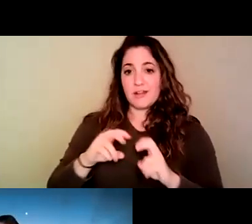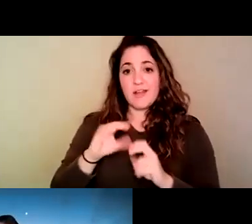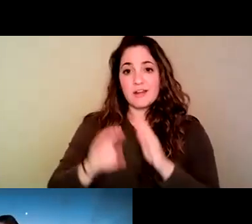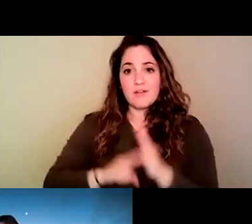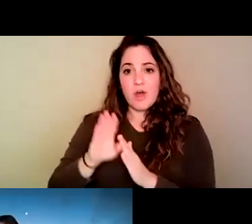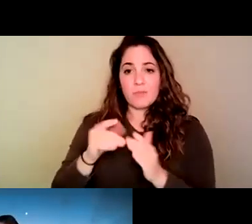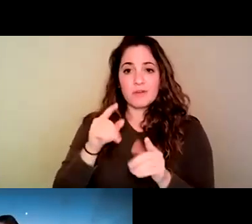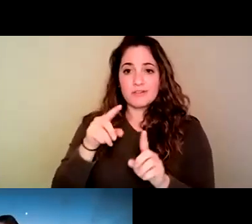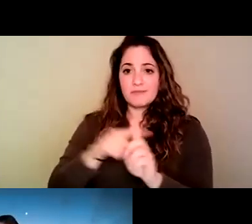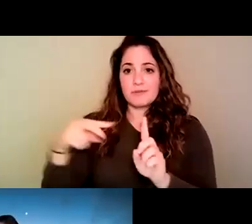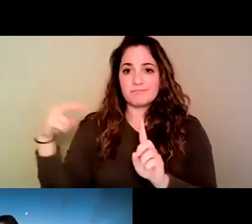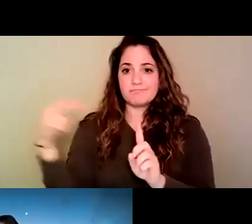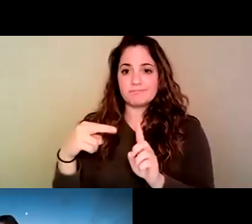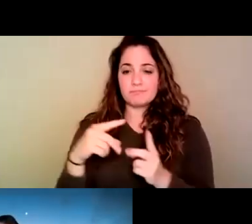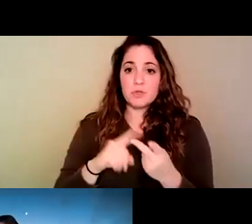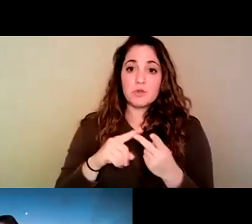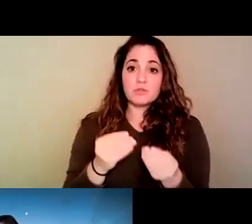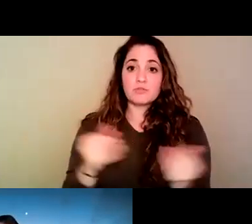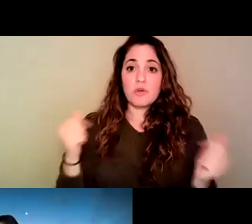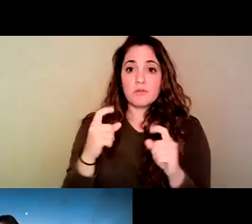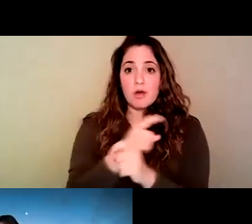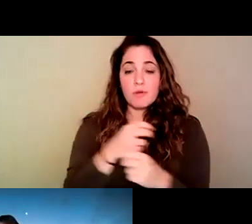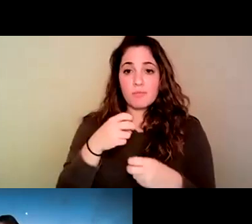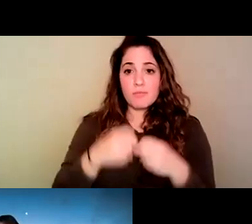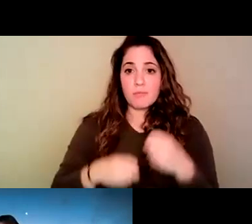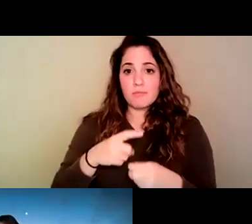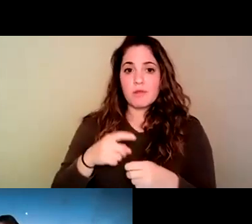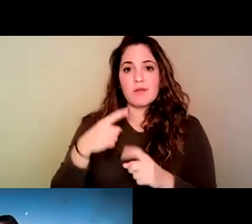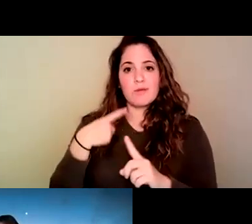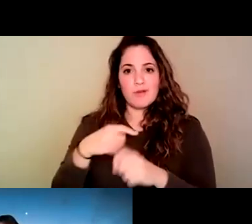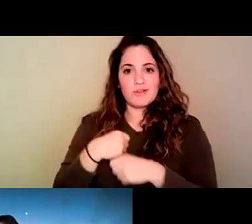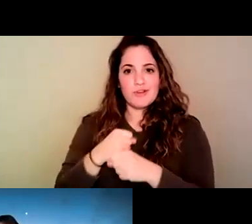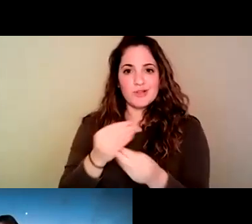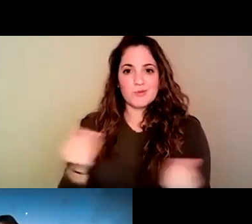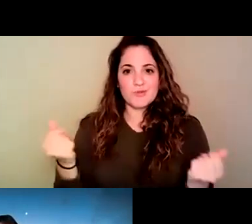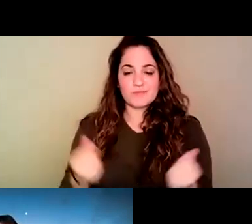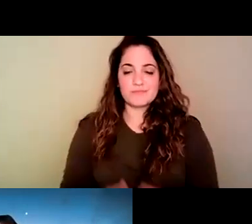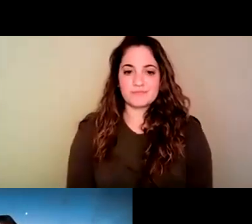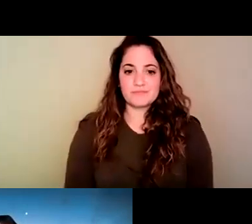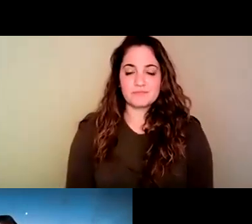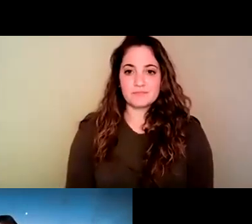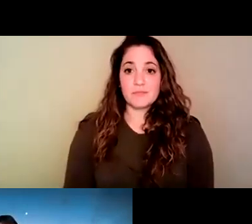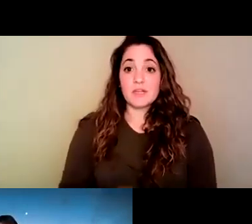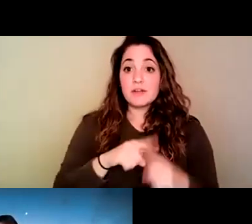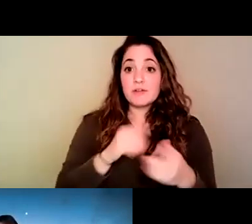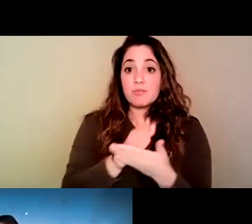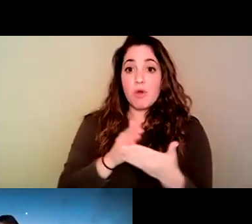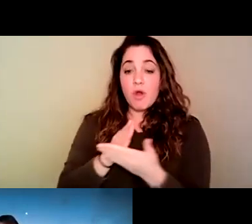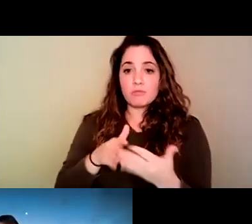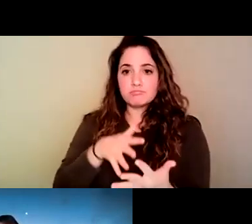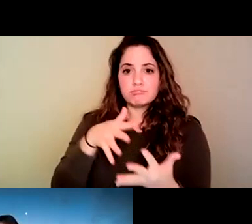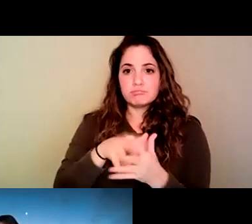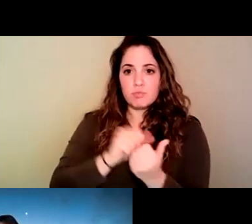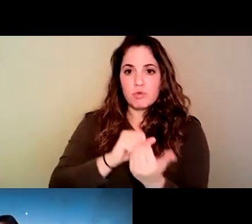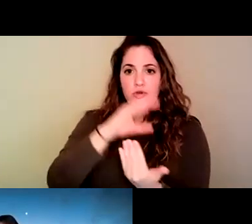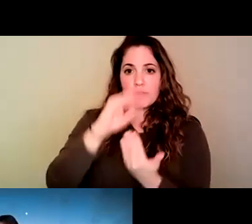of view, solving complex problems, and the creation of solutions. These elements are embedded into our curriculum and